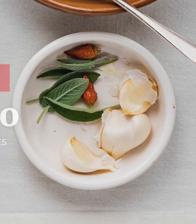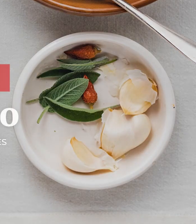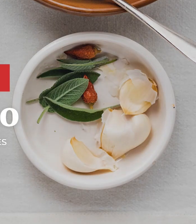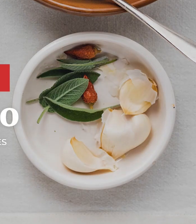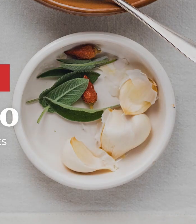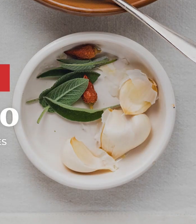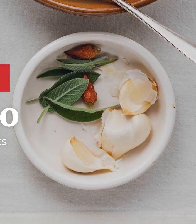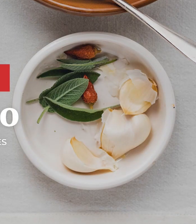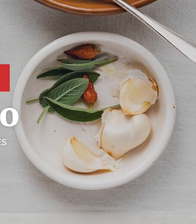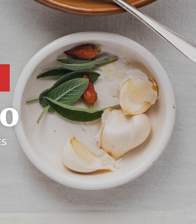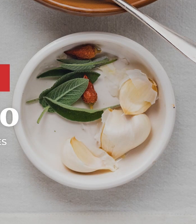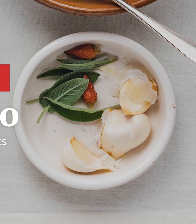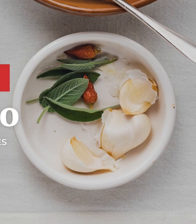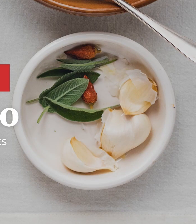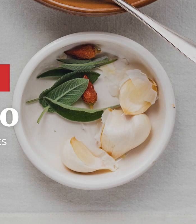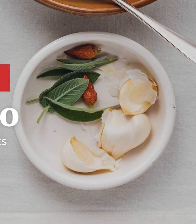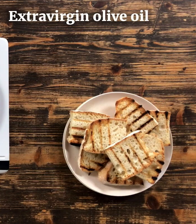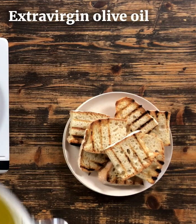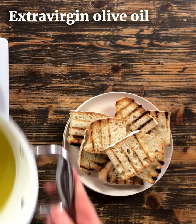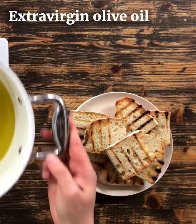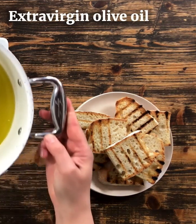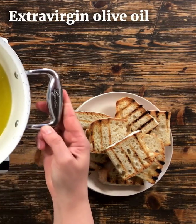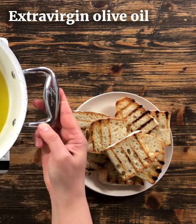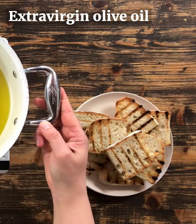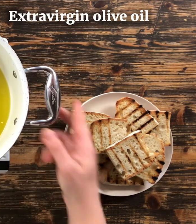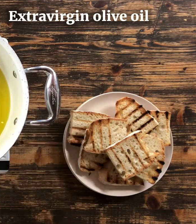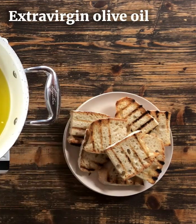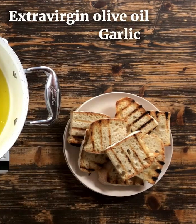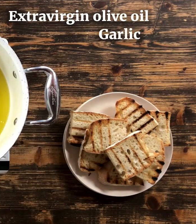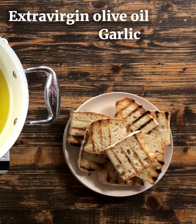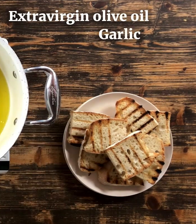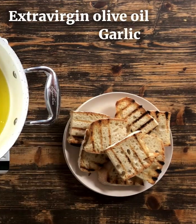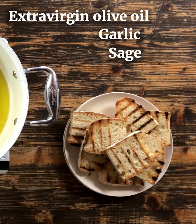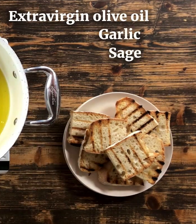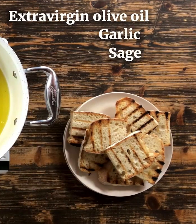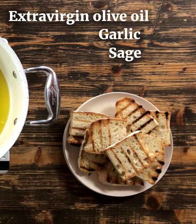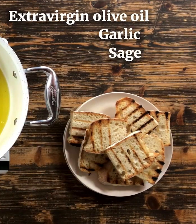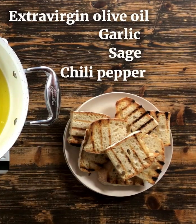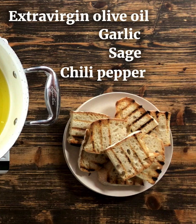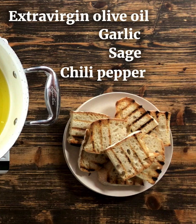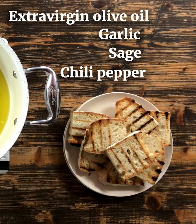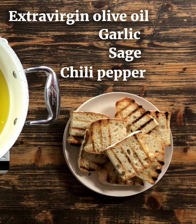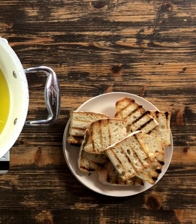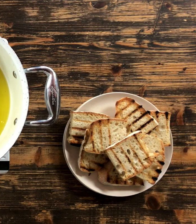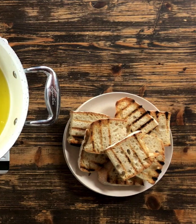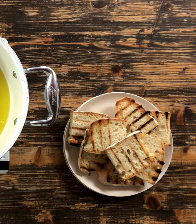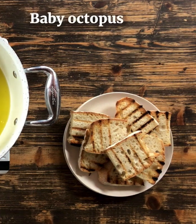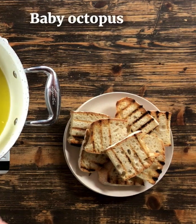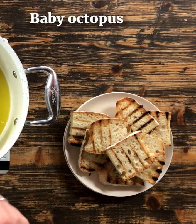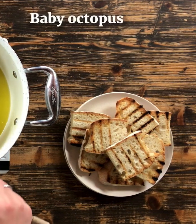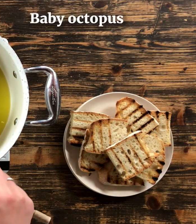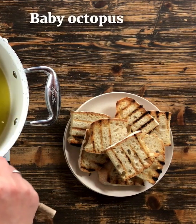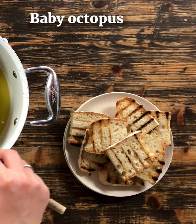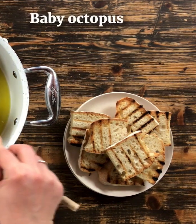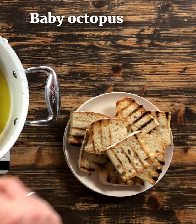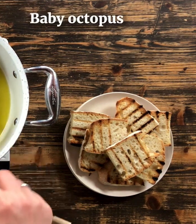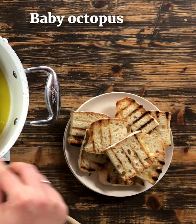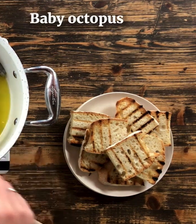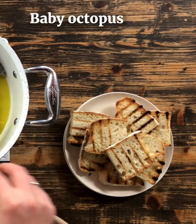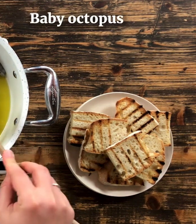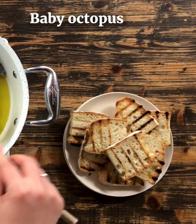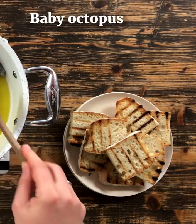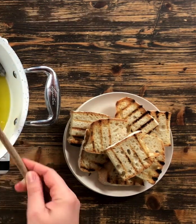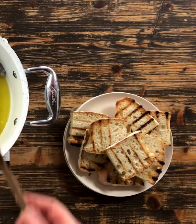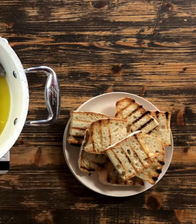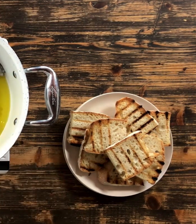Visit Tuscany.com. Cacciucco, traditional Tuscan recipes. In a pot, place the olive oil, chopped garlic